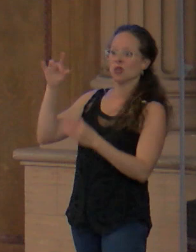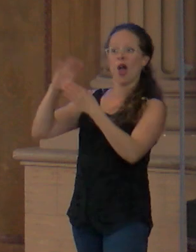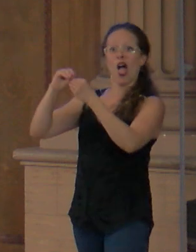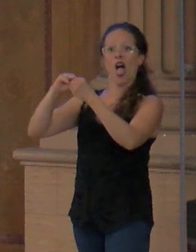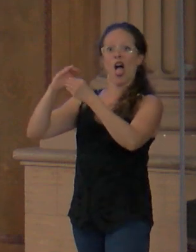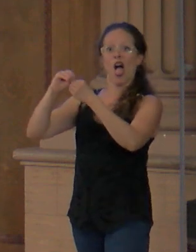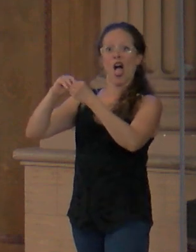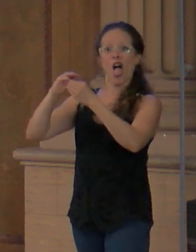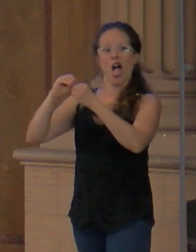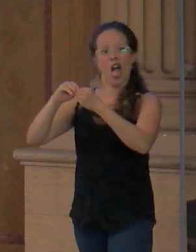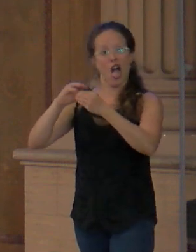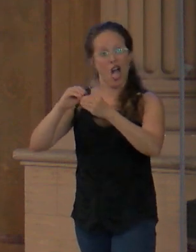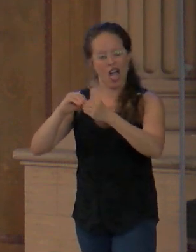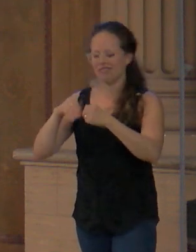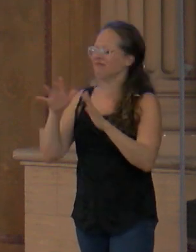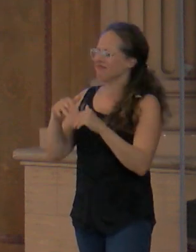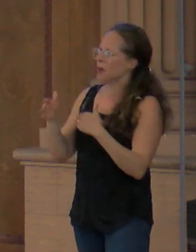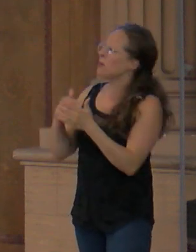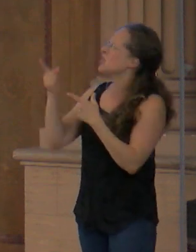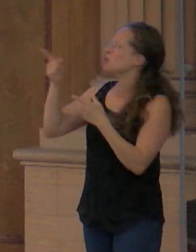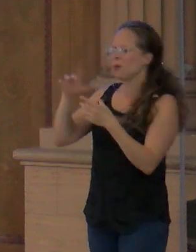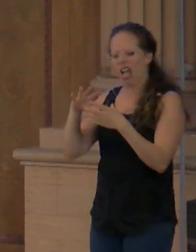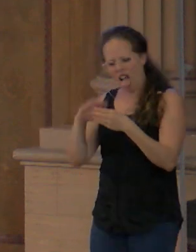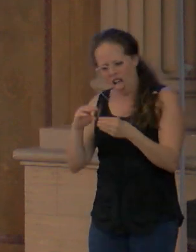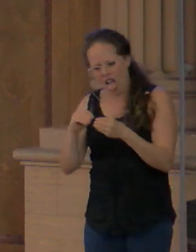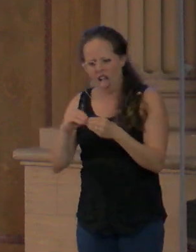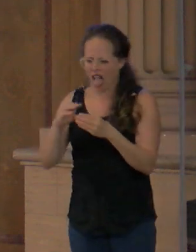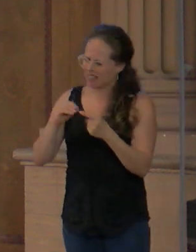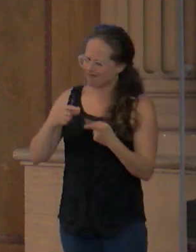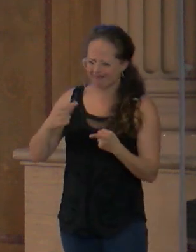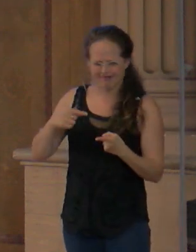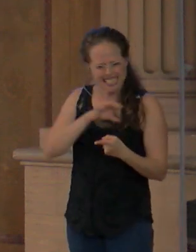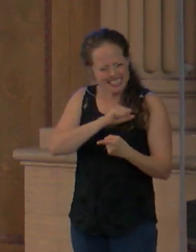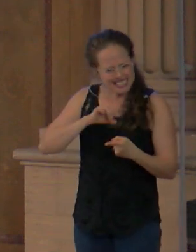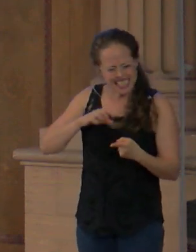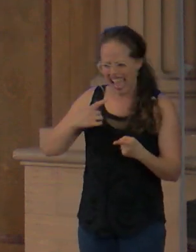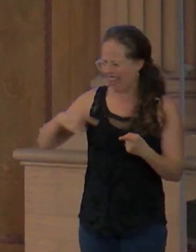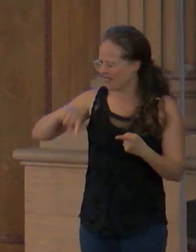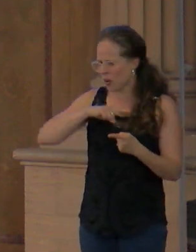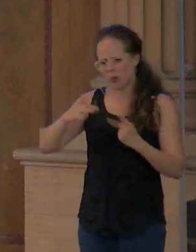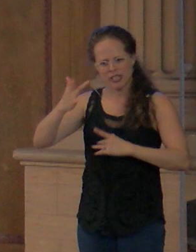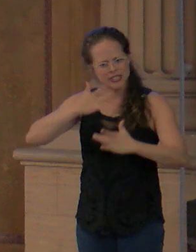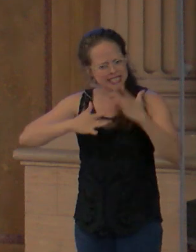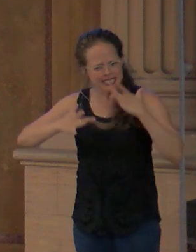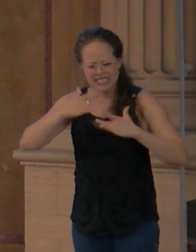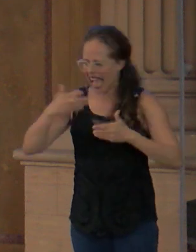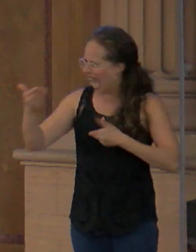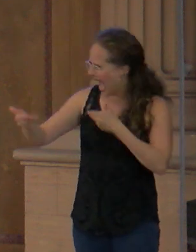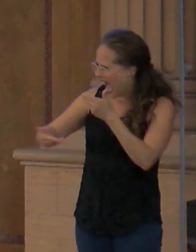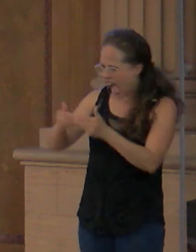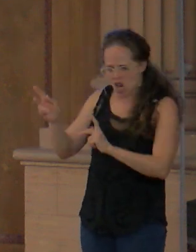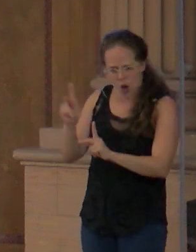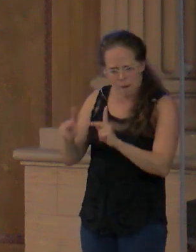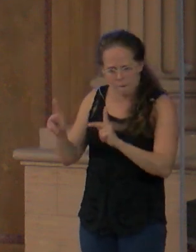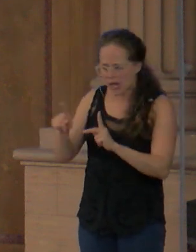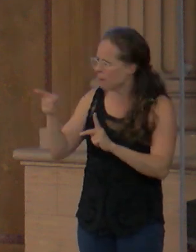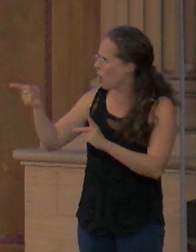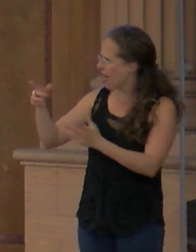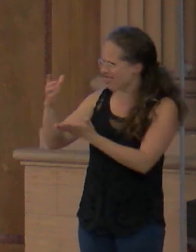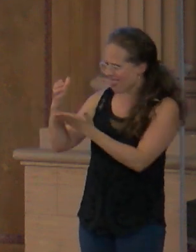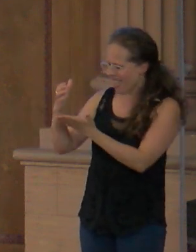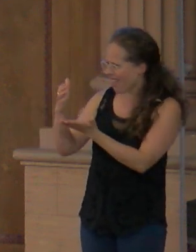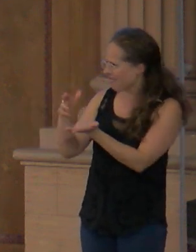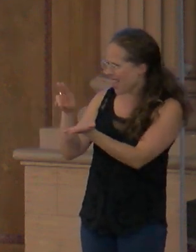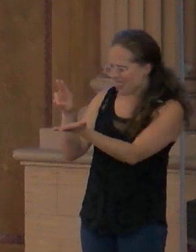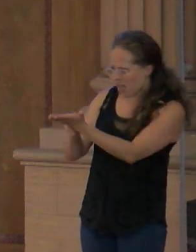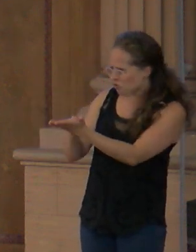she was talking about how short-staffed they are and how she hires these people to come to work, and they sign a contract, they say